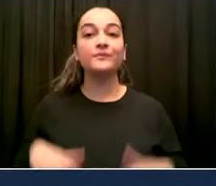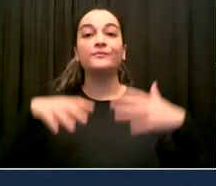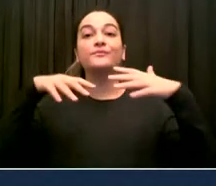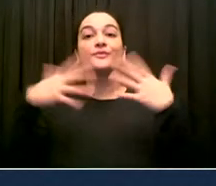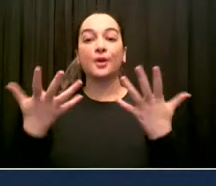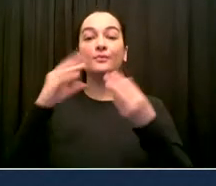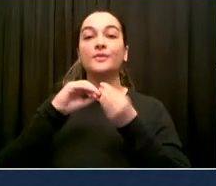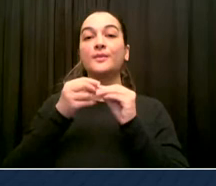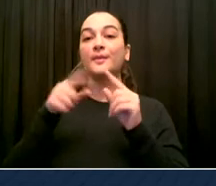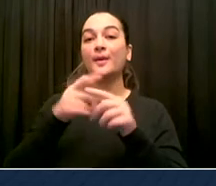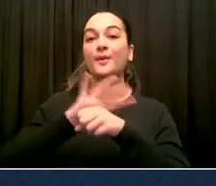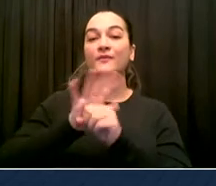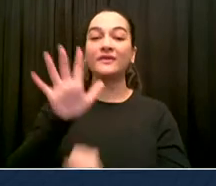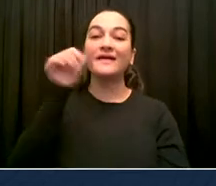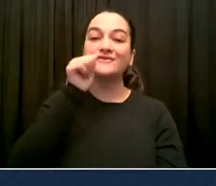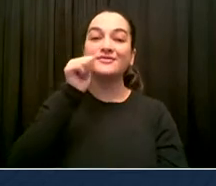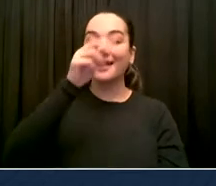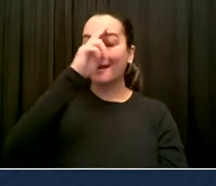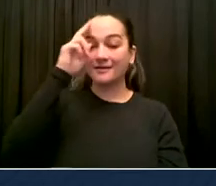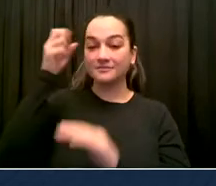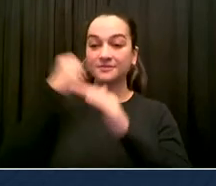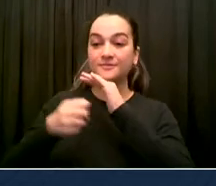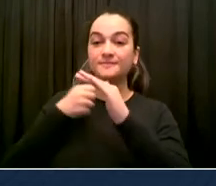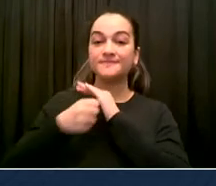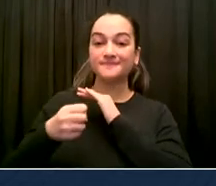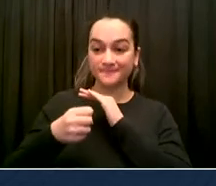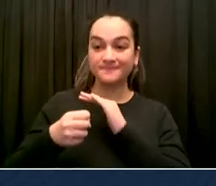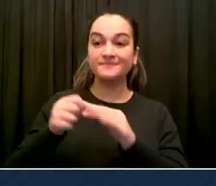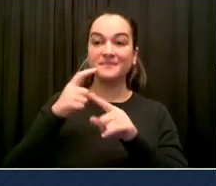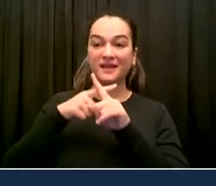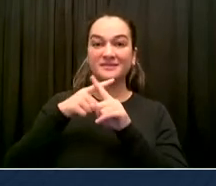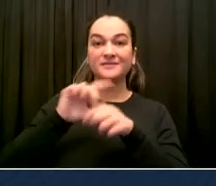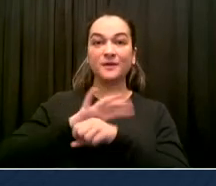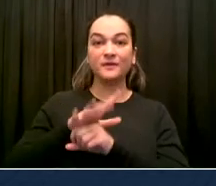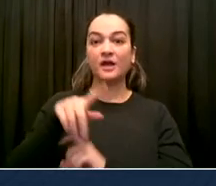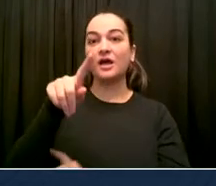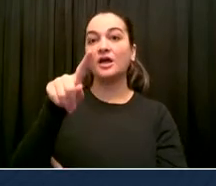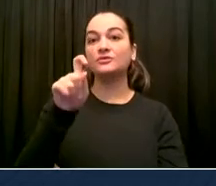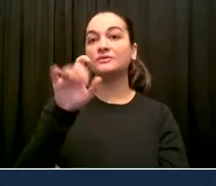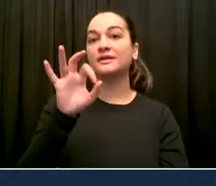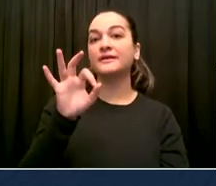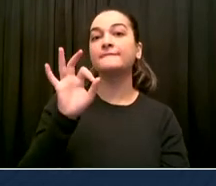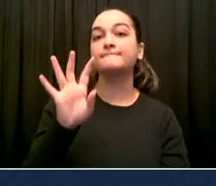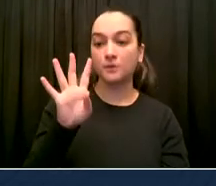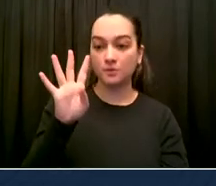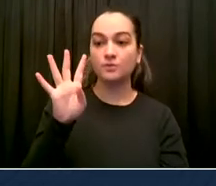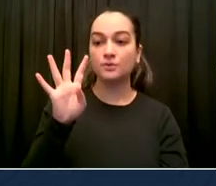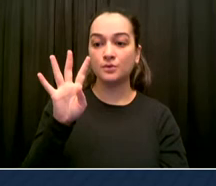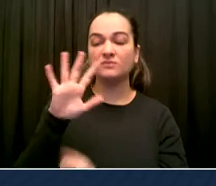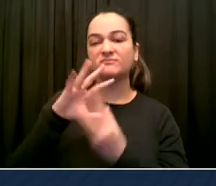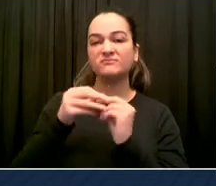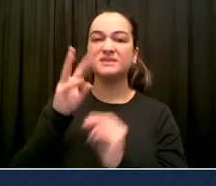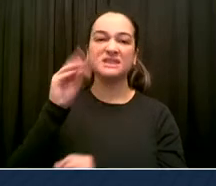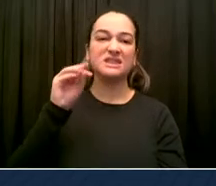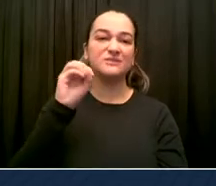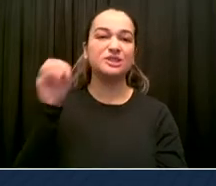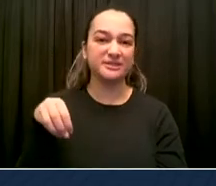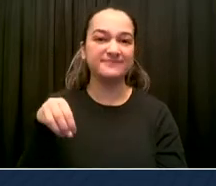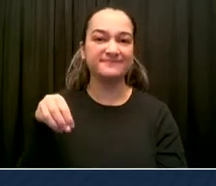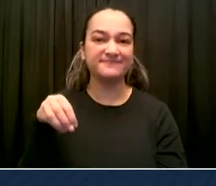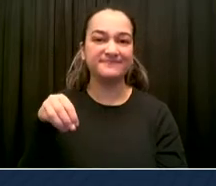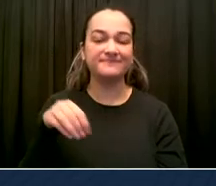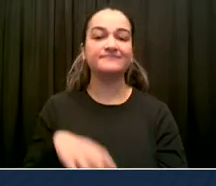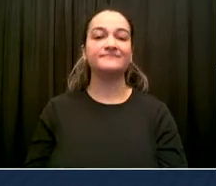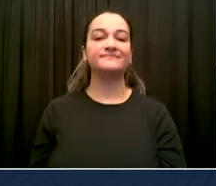City hospitals for suspected COVID-19. Today's report, 194 patients. Again, that's a good sign, but long way to go.